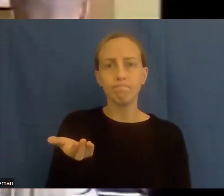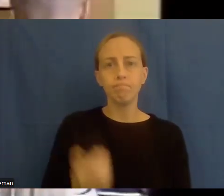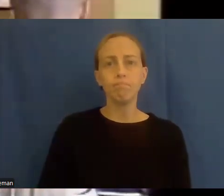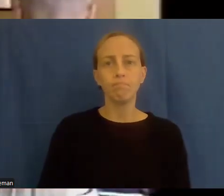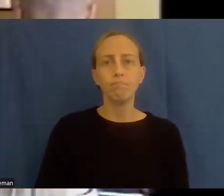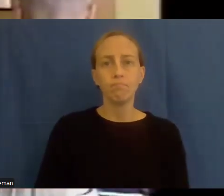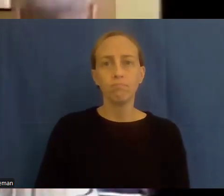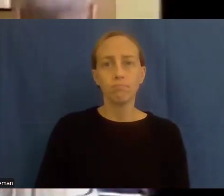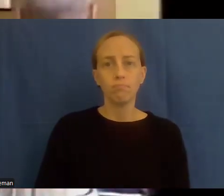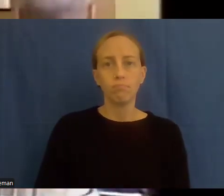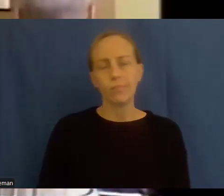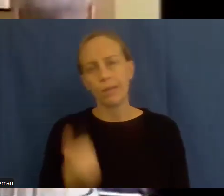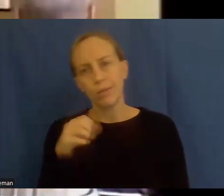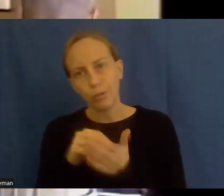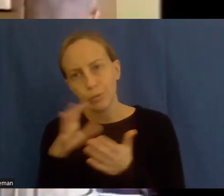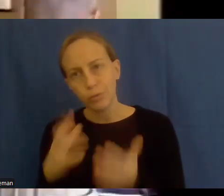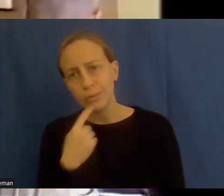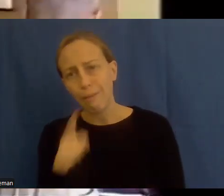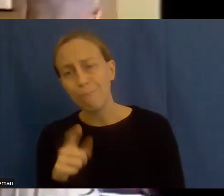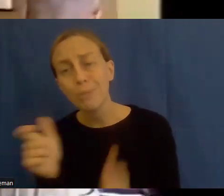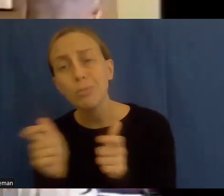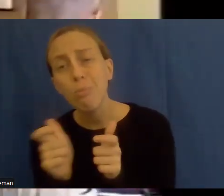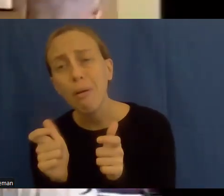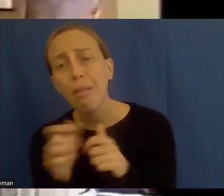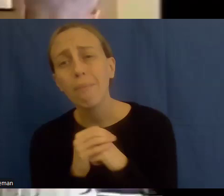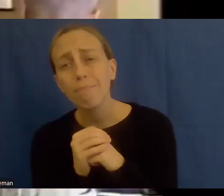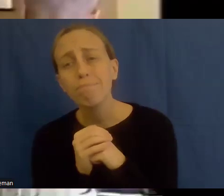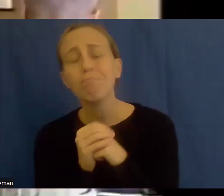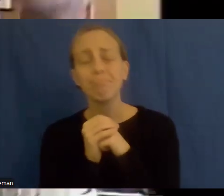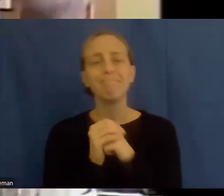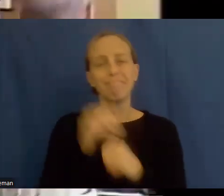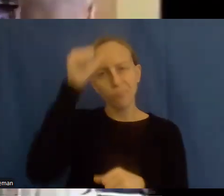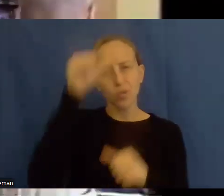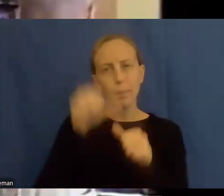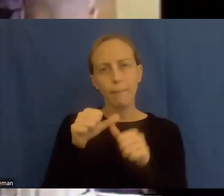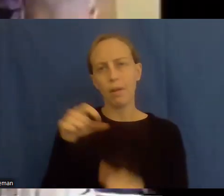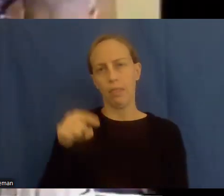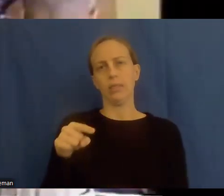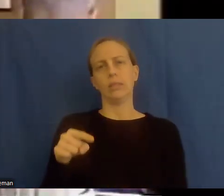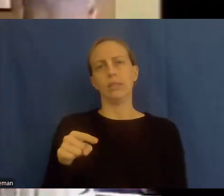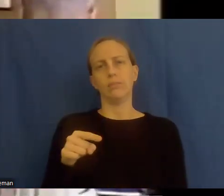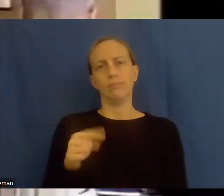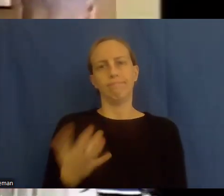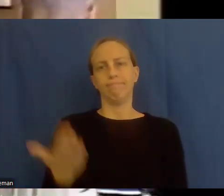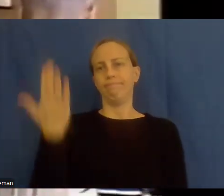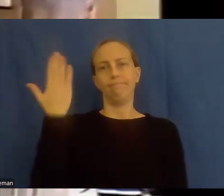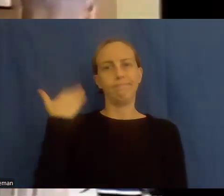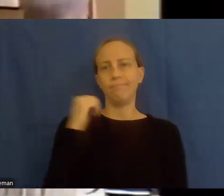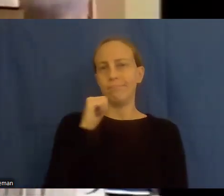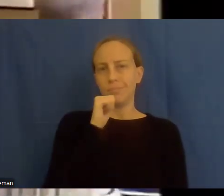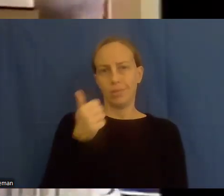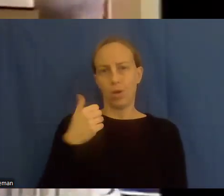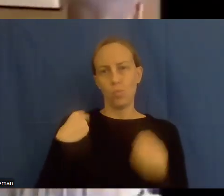Somebody in another class said, oh, but it's so small. But remember, this is from Torso Man, it's not drawn to